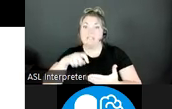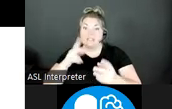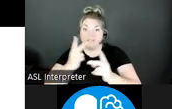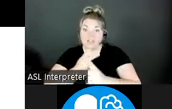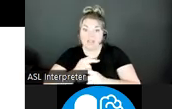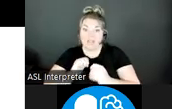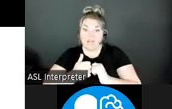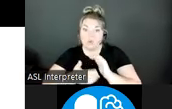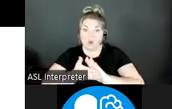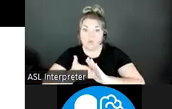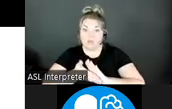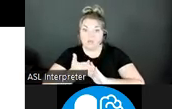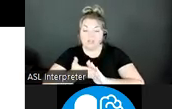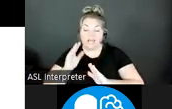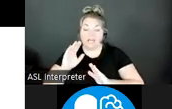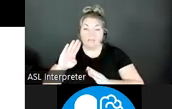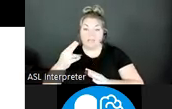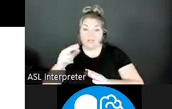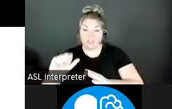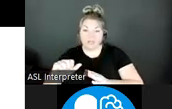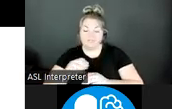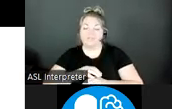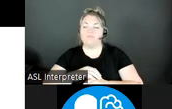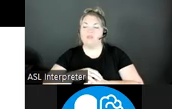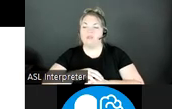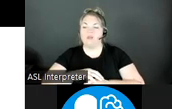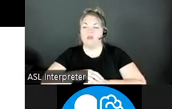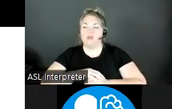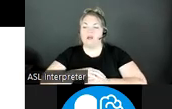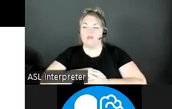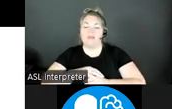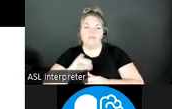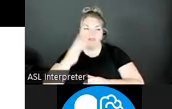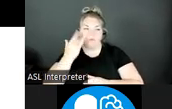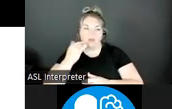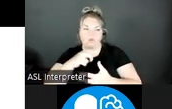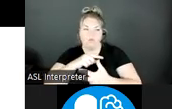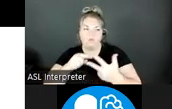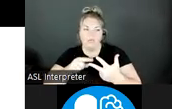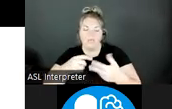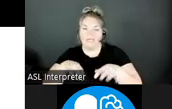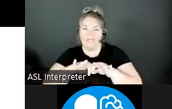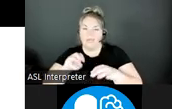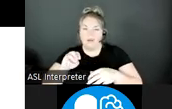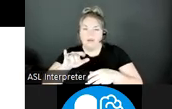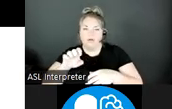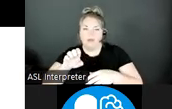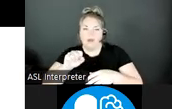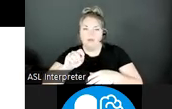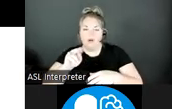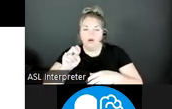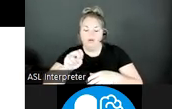how to operationalize the BHA. And so that's why the 3 key milestones are related to our